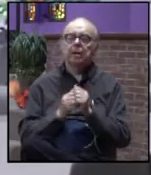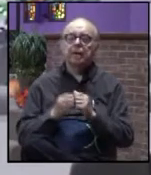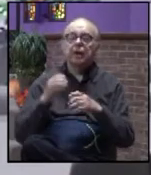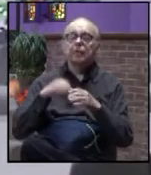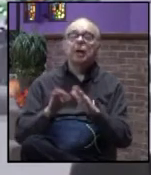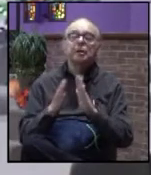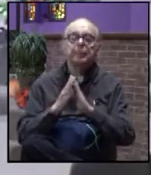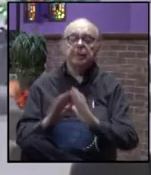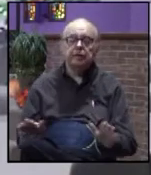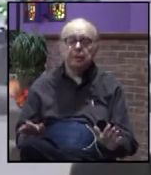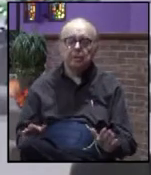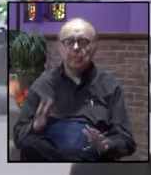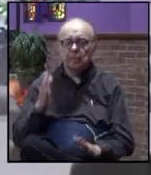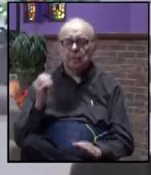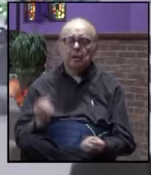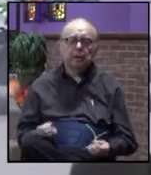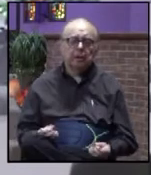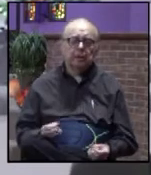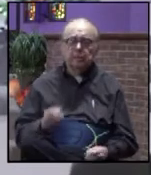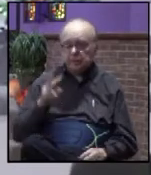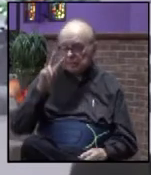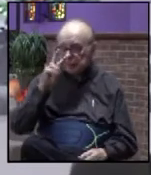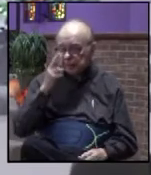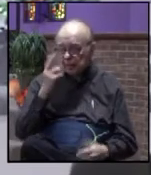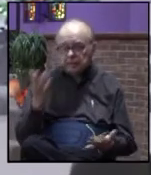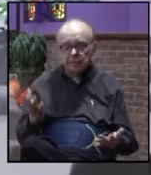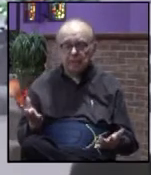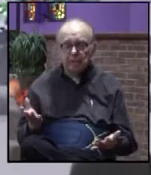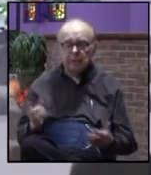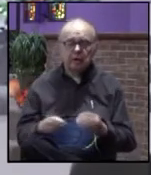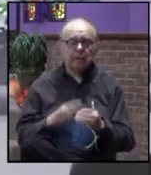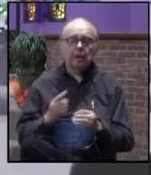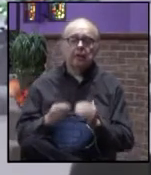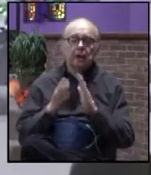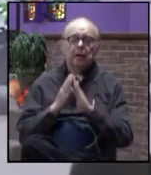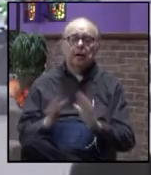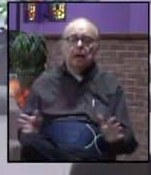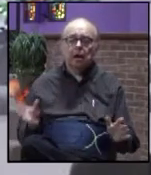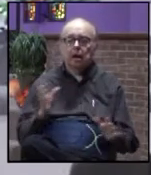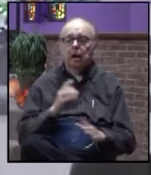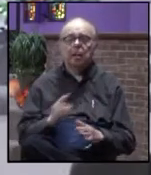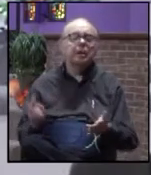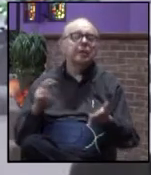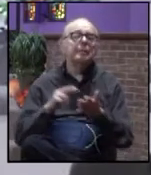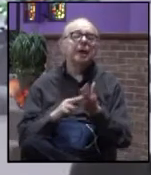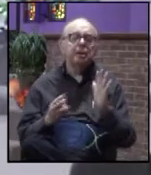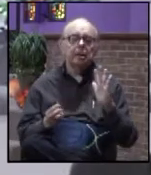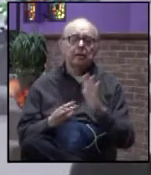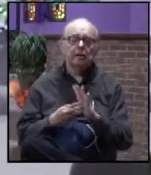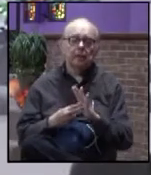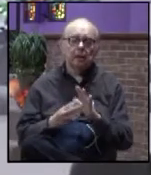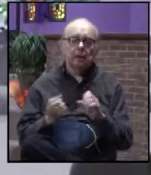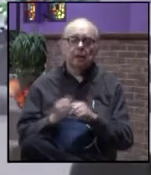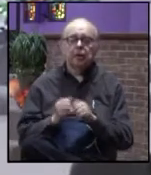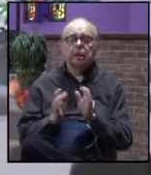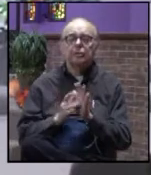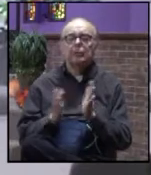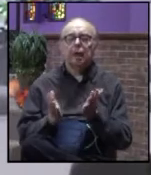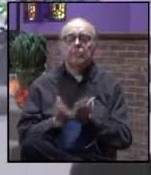peace, because there's a whole misunderstanding about peace and what it is. And so if you've got your